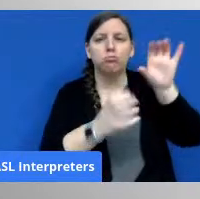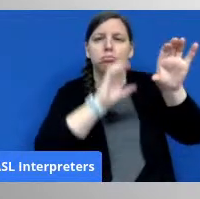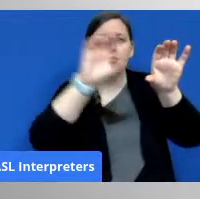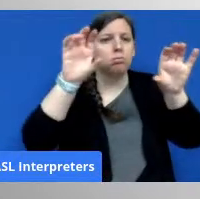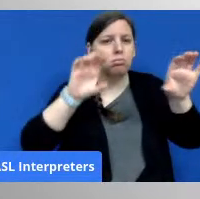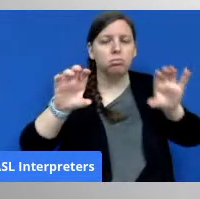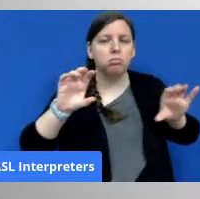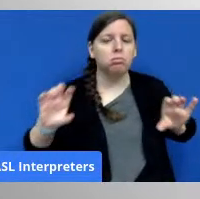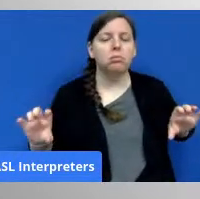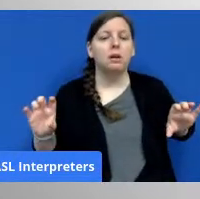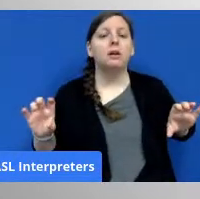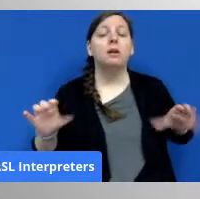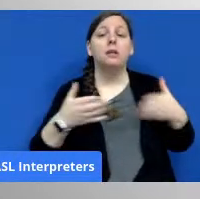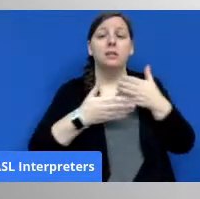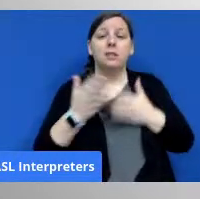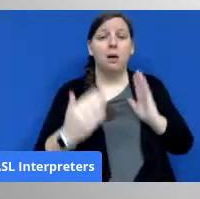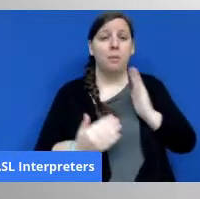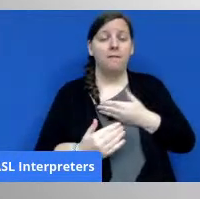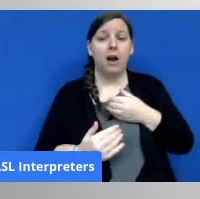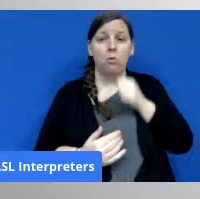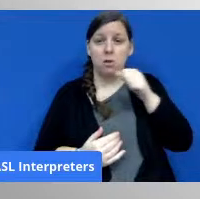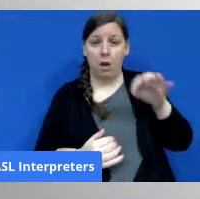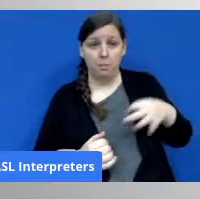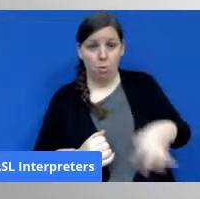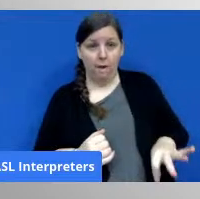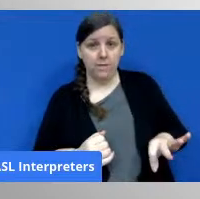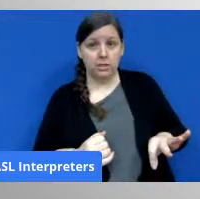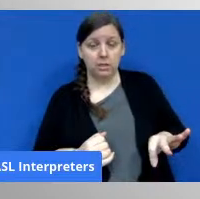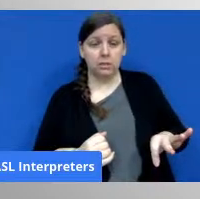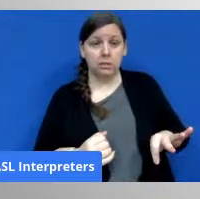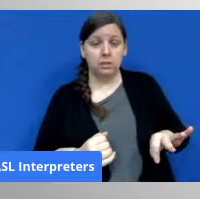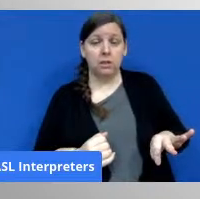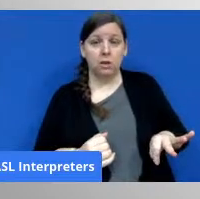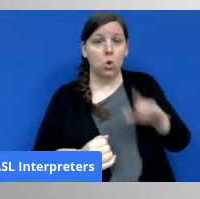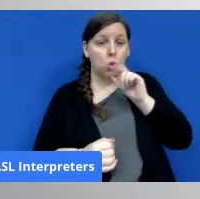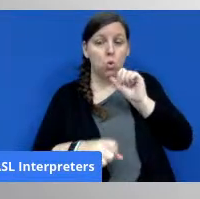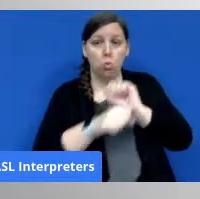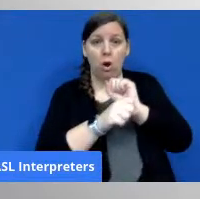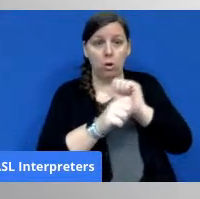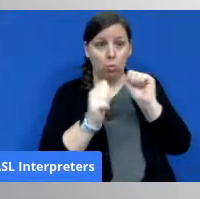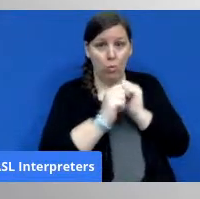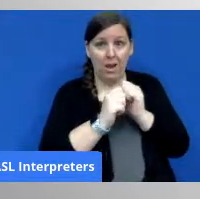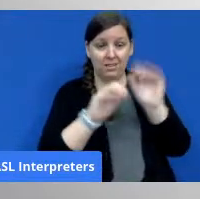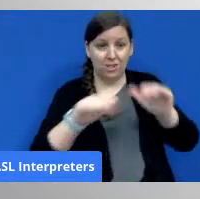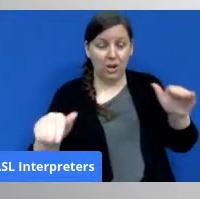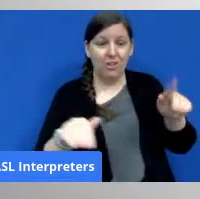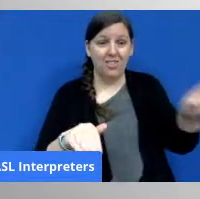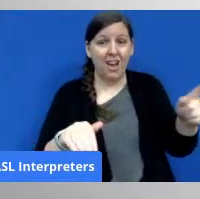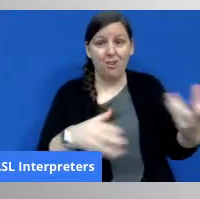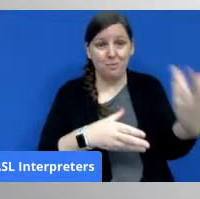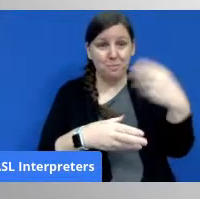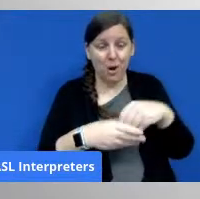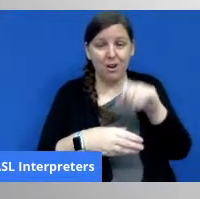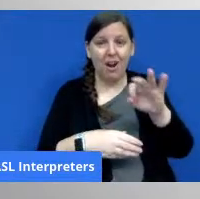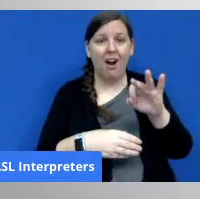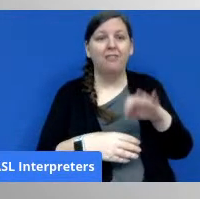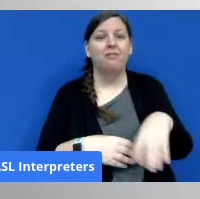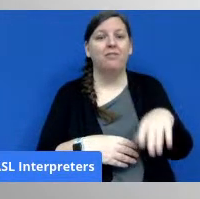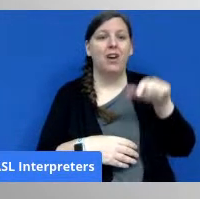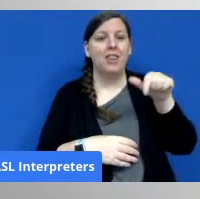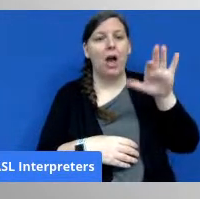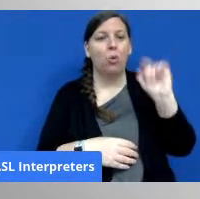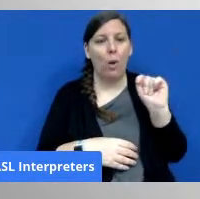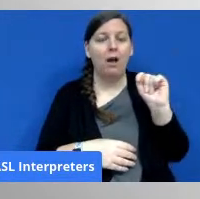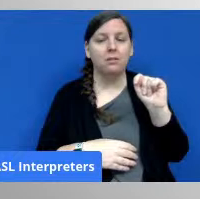our nonprofits who work with our youth, they're all part of that quilt. They just may be smaller